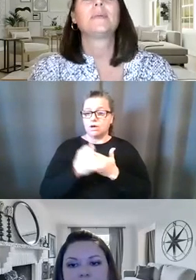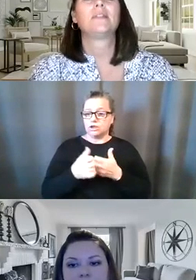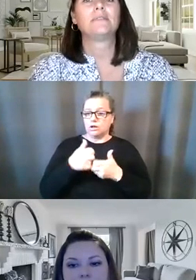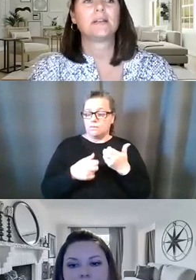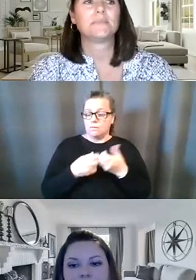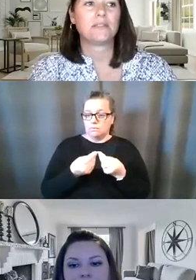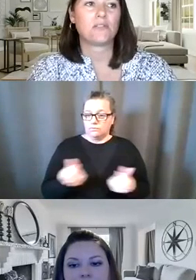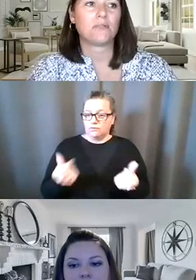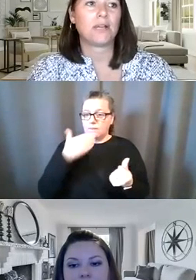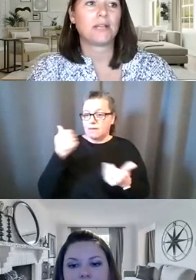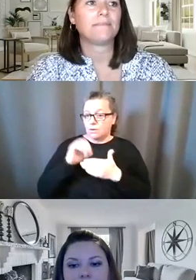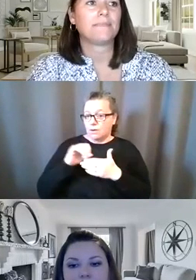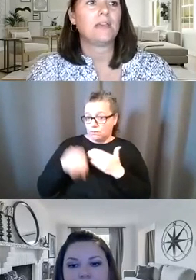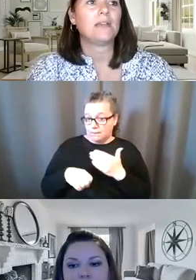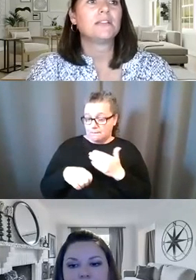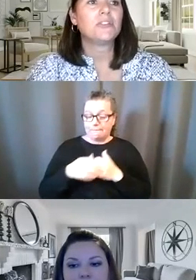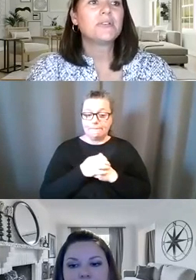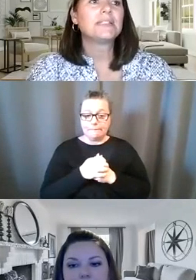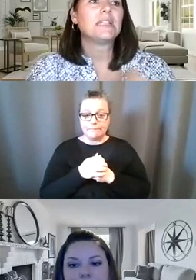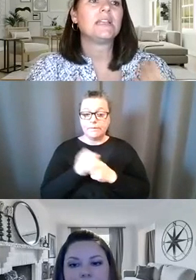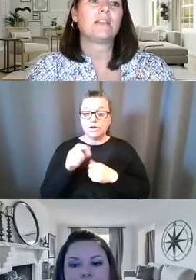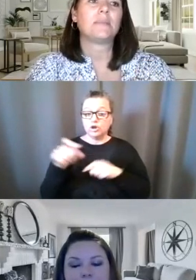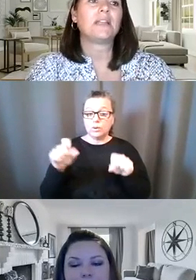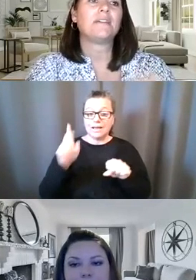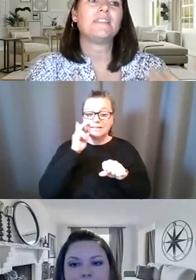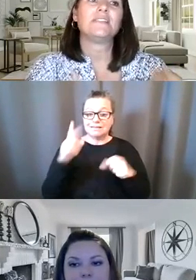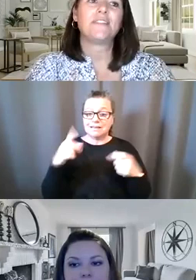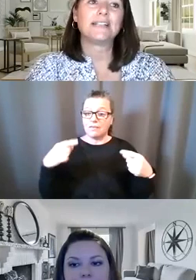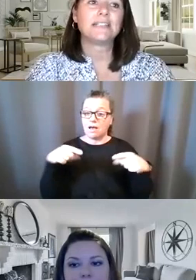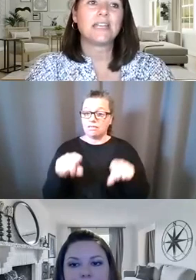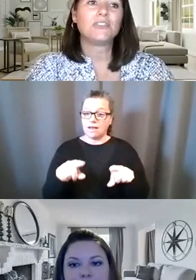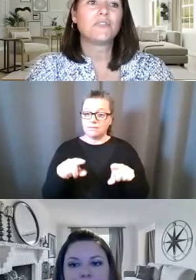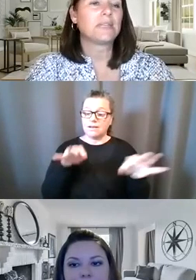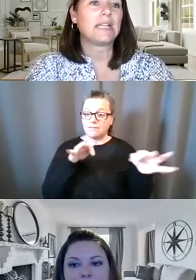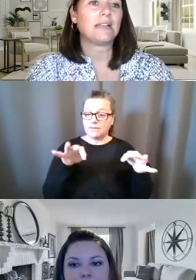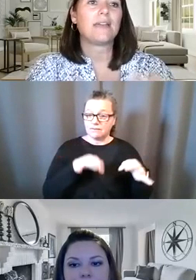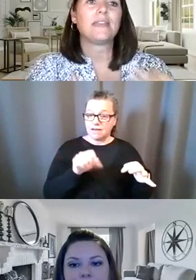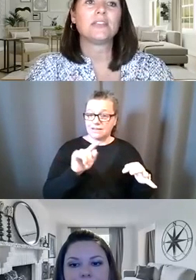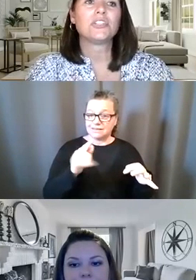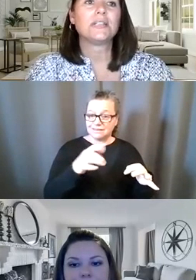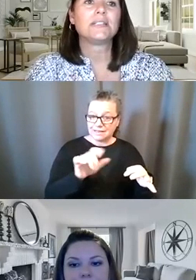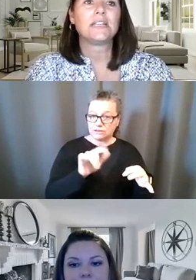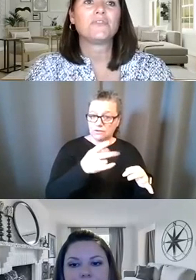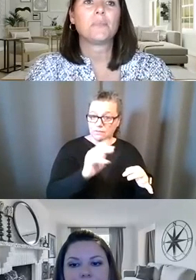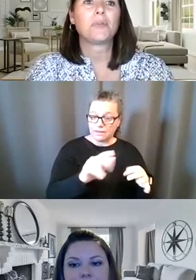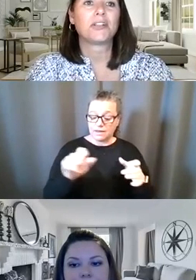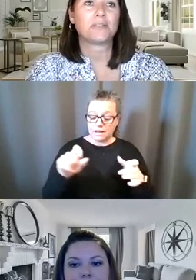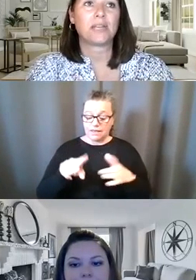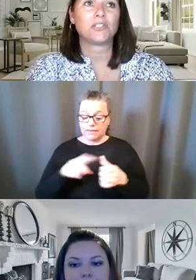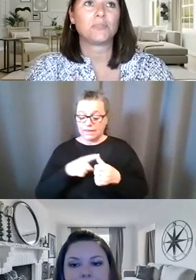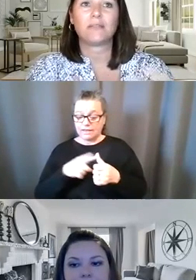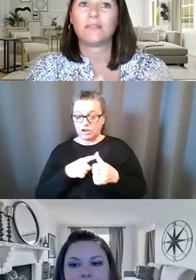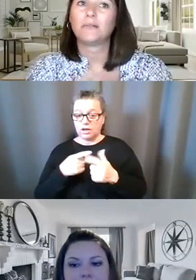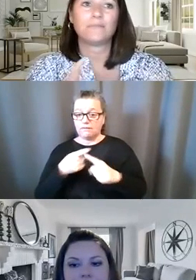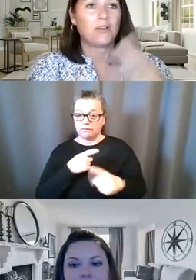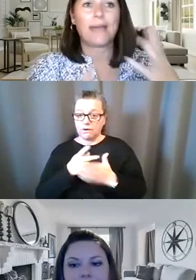for better outcomes in the long run. So you can see the alignment of the define stage from lean and the initiate stage from project